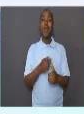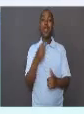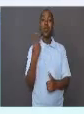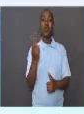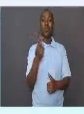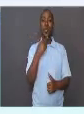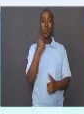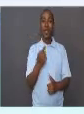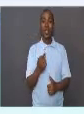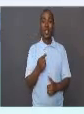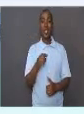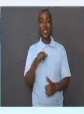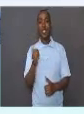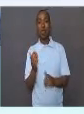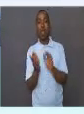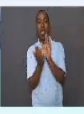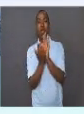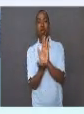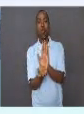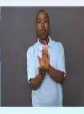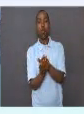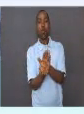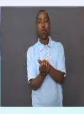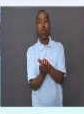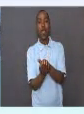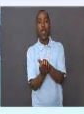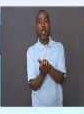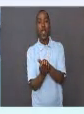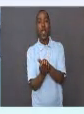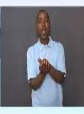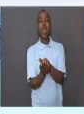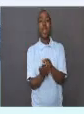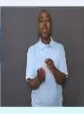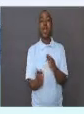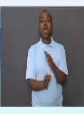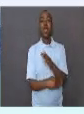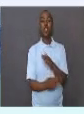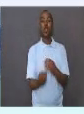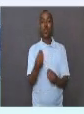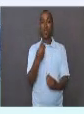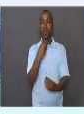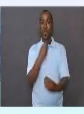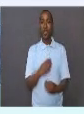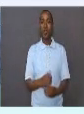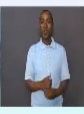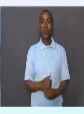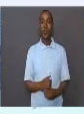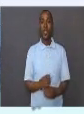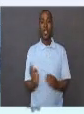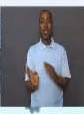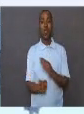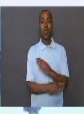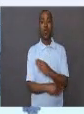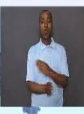Then, a crocodile might come along and eat that fish. The